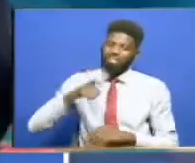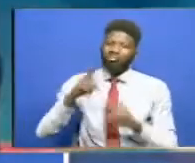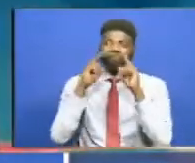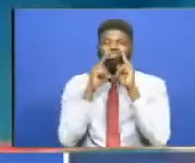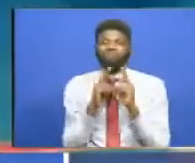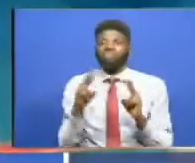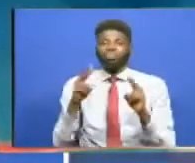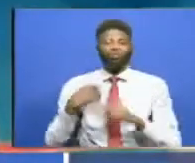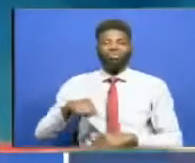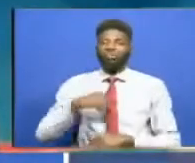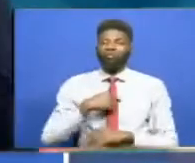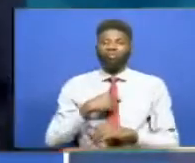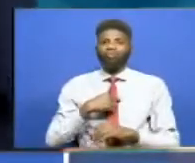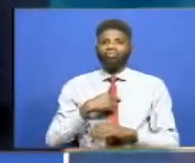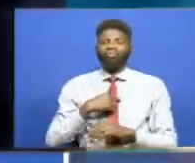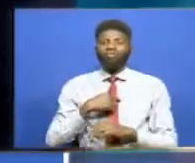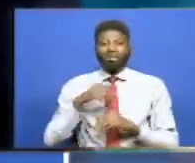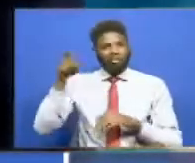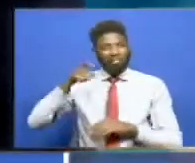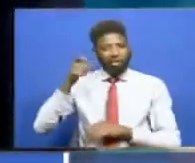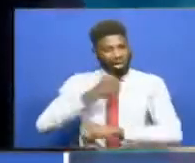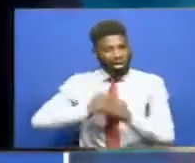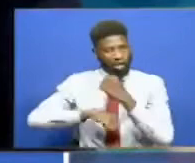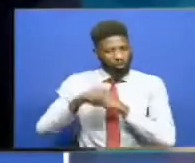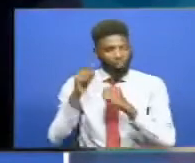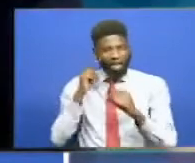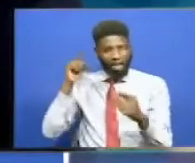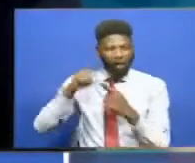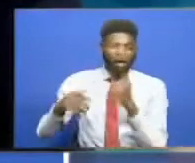move forward towards that. And